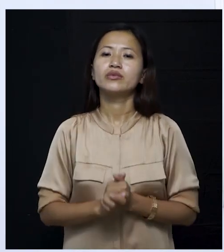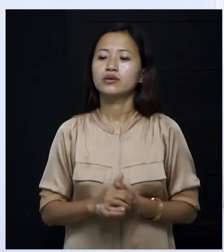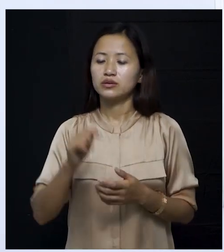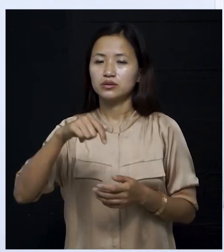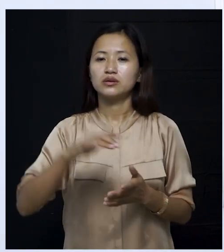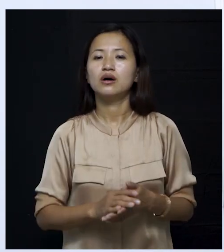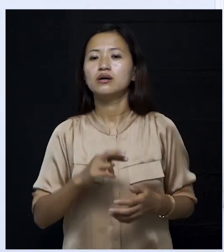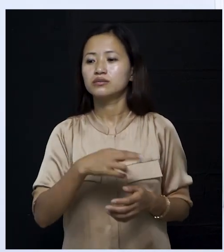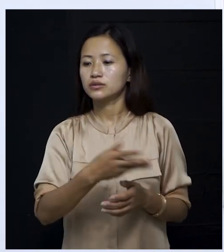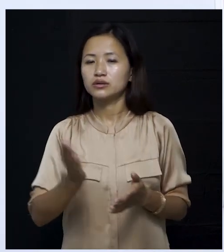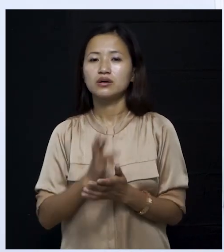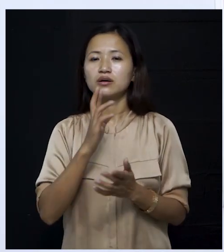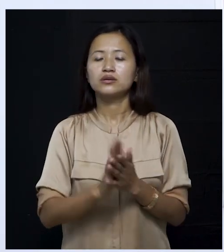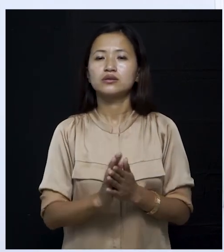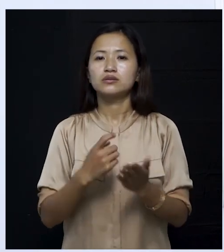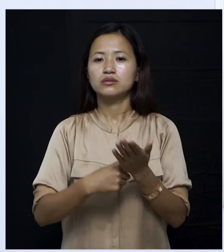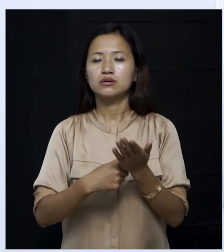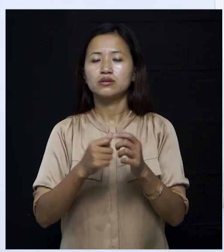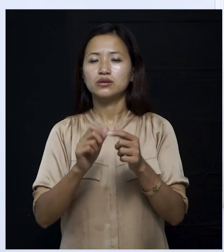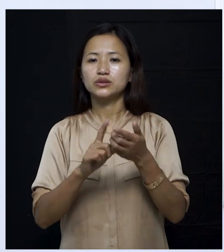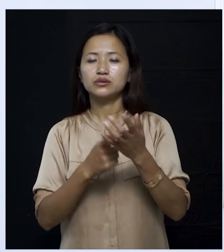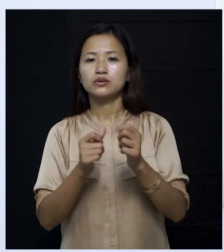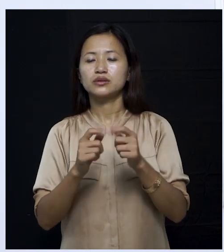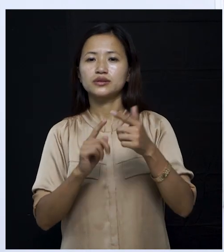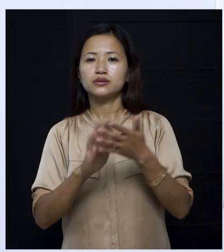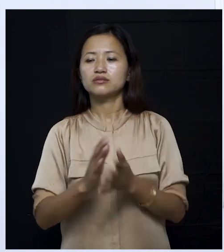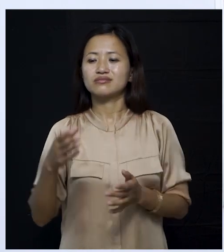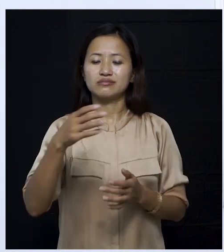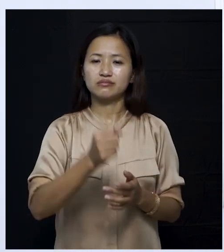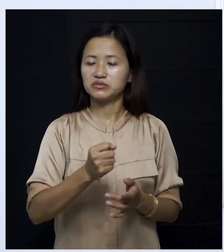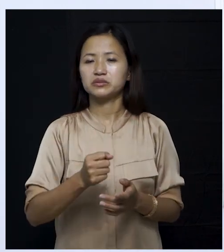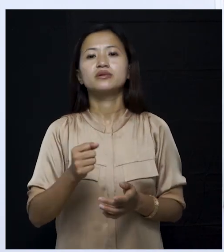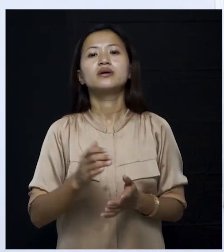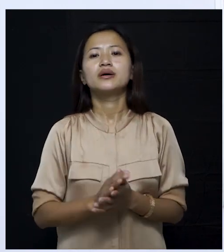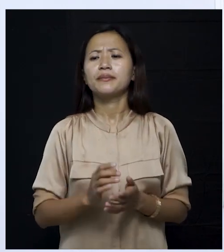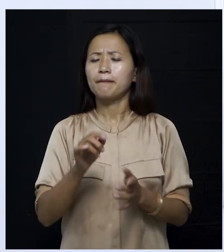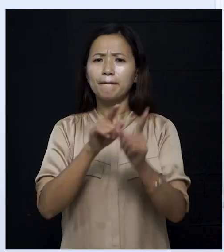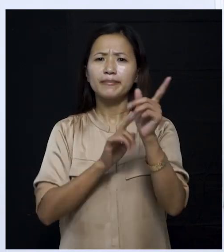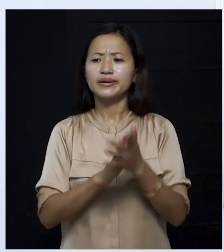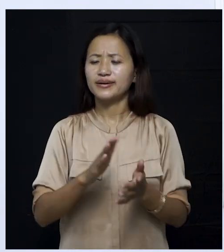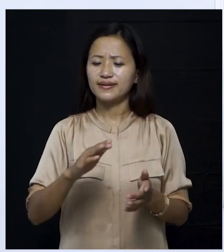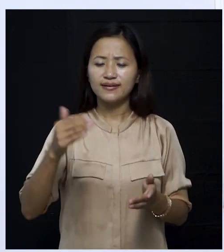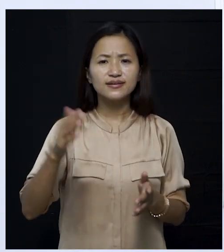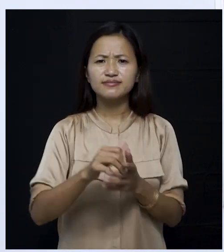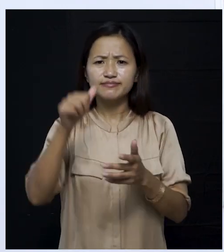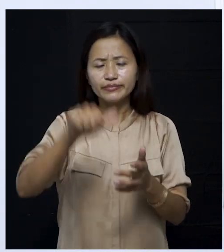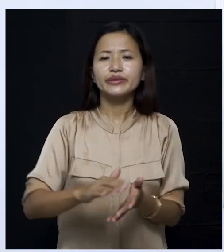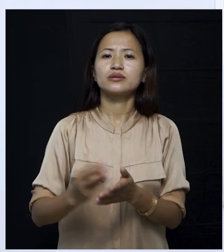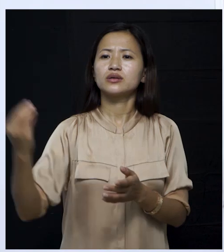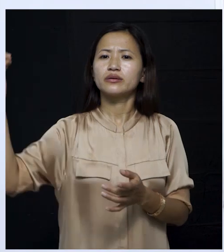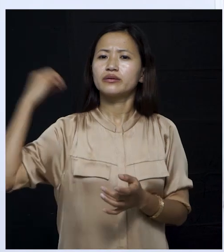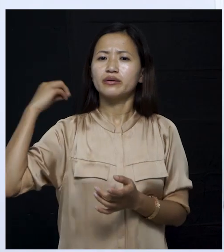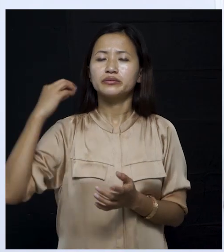here they are not regulated nor controlled, okay, by any authority. They are